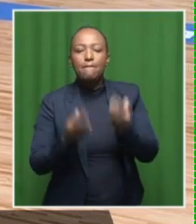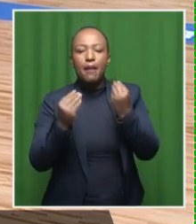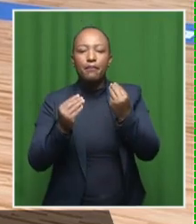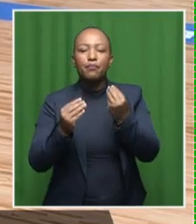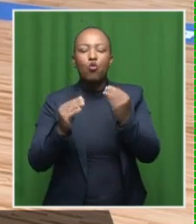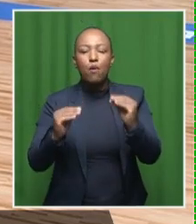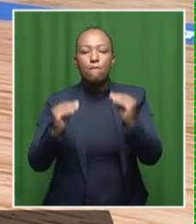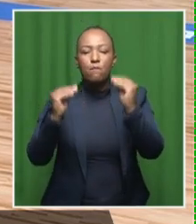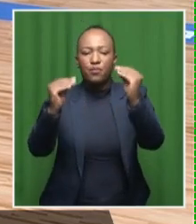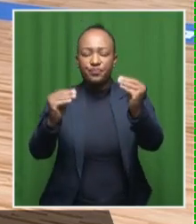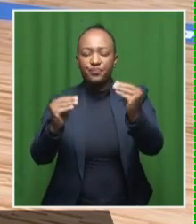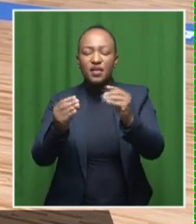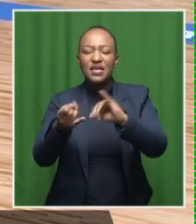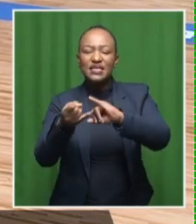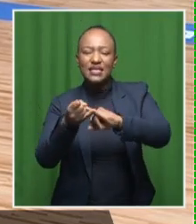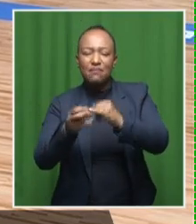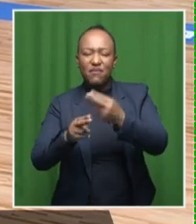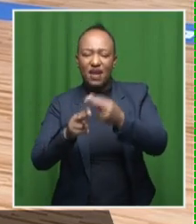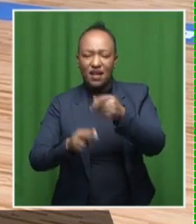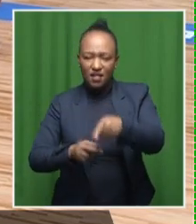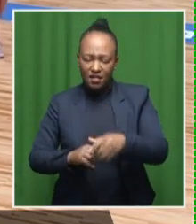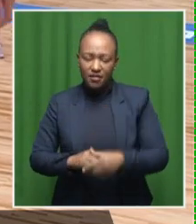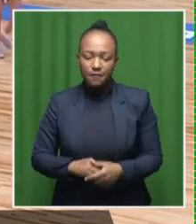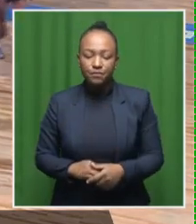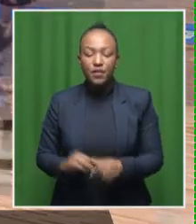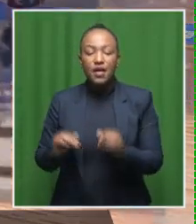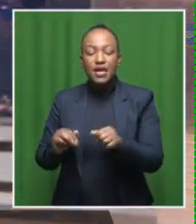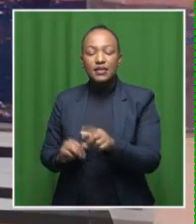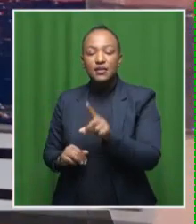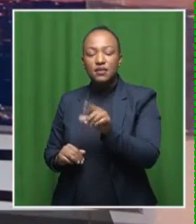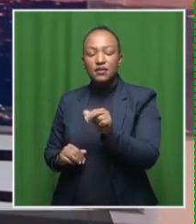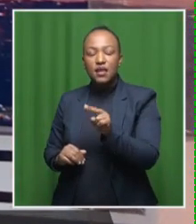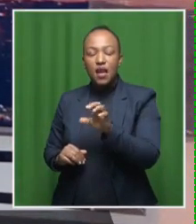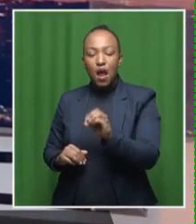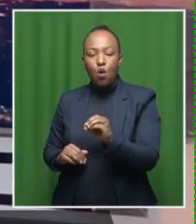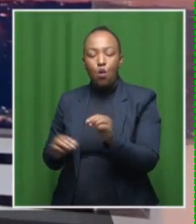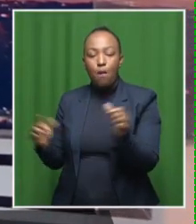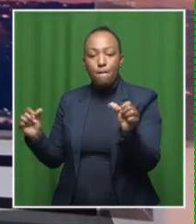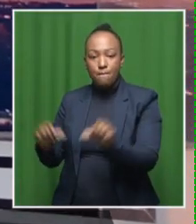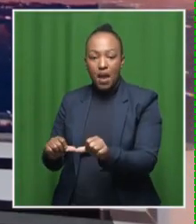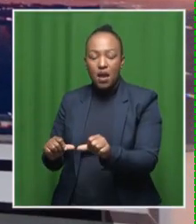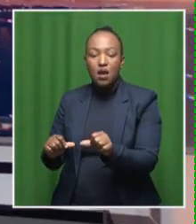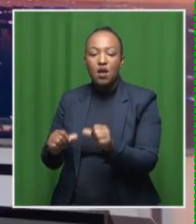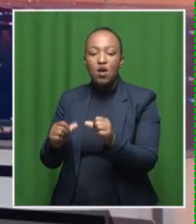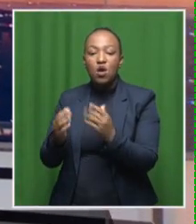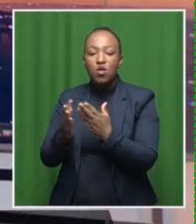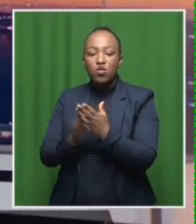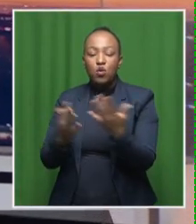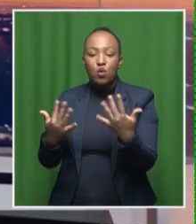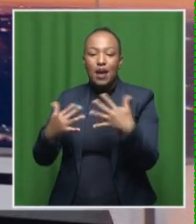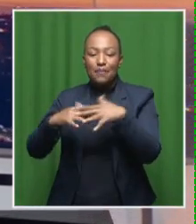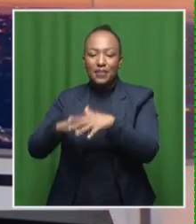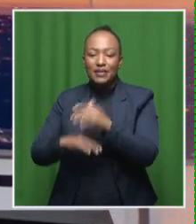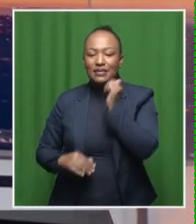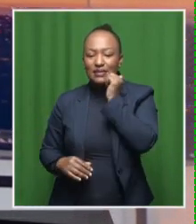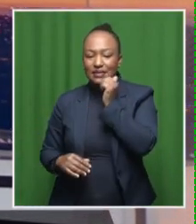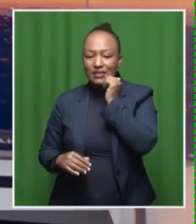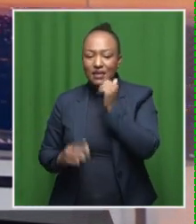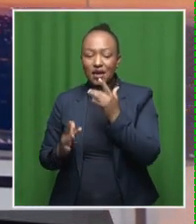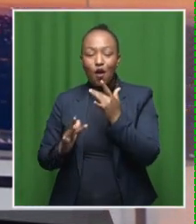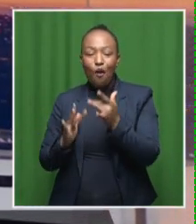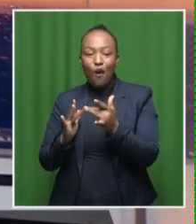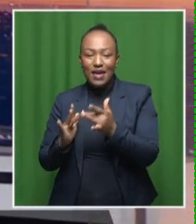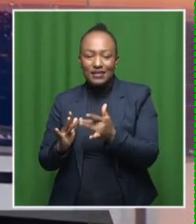semi-finals. Indeed, and we do have Dineo now joining us back once again via hybrid. Dineo, sorry about that connection